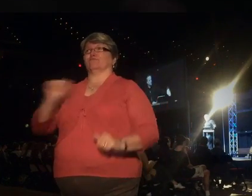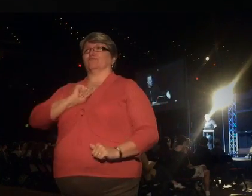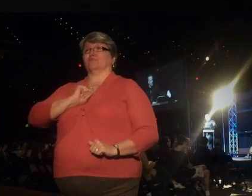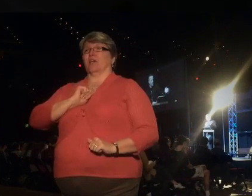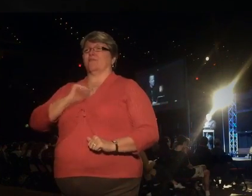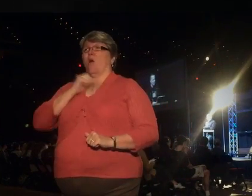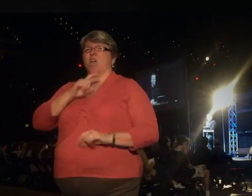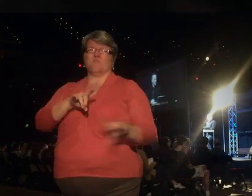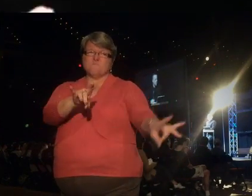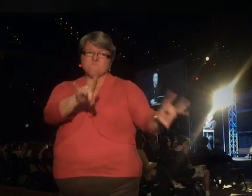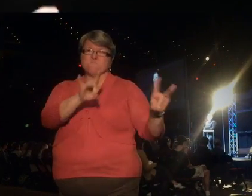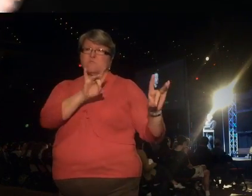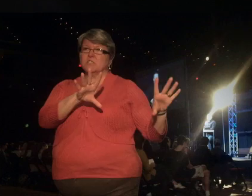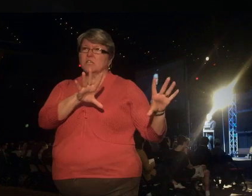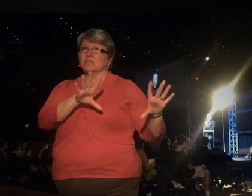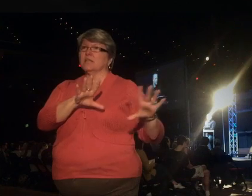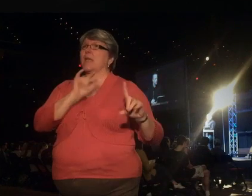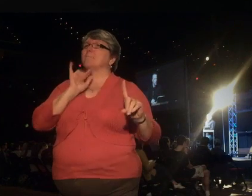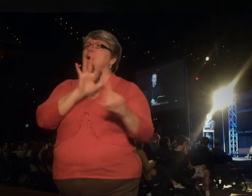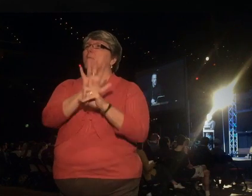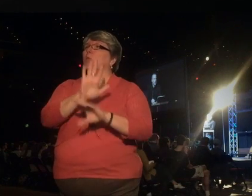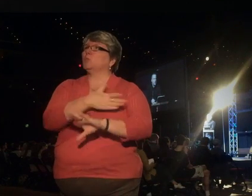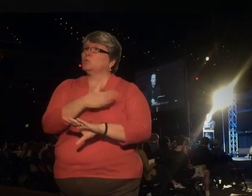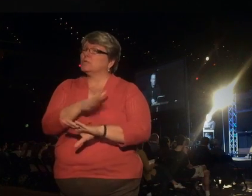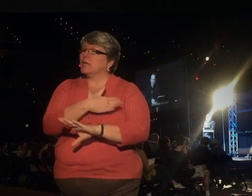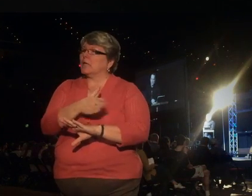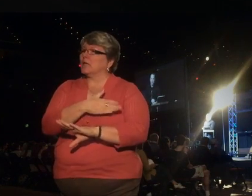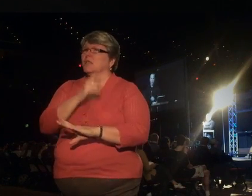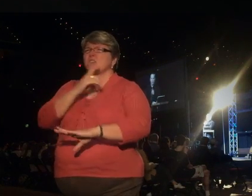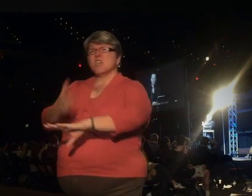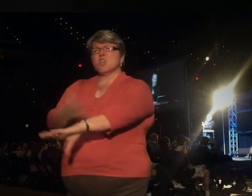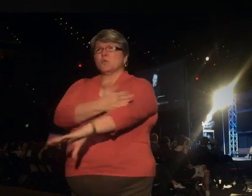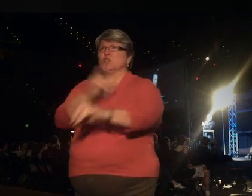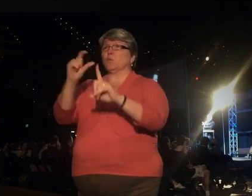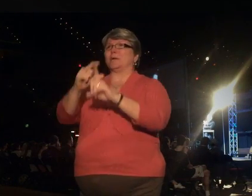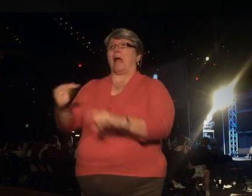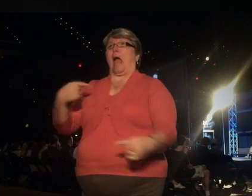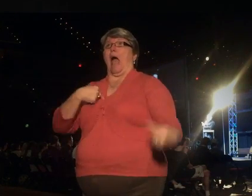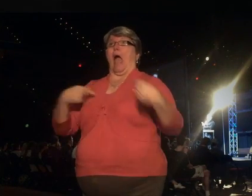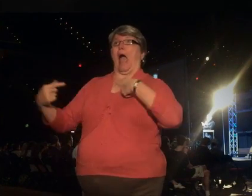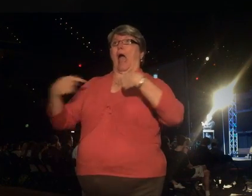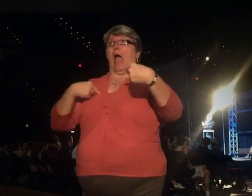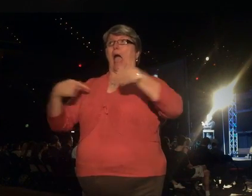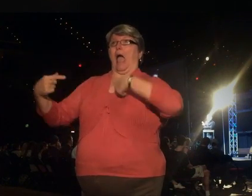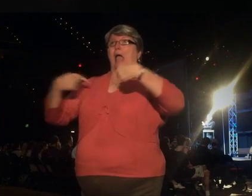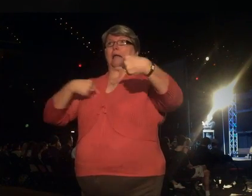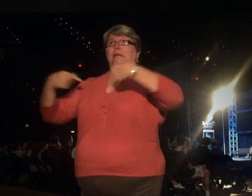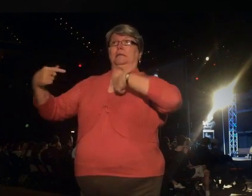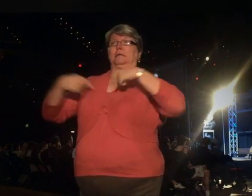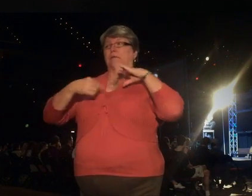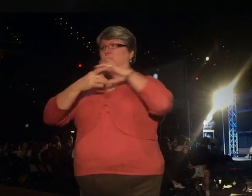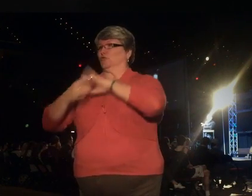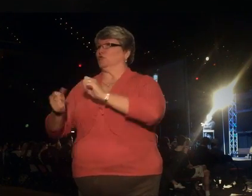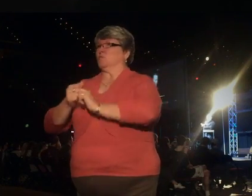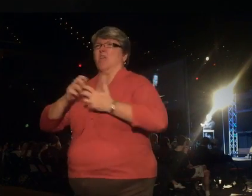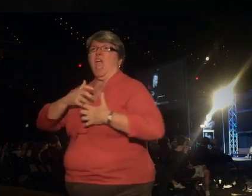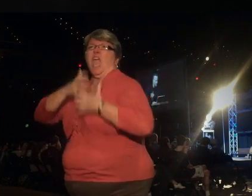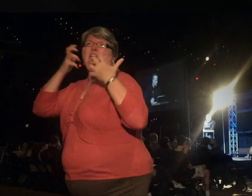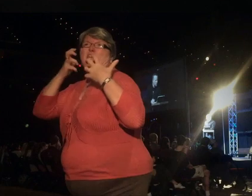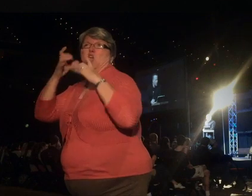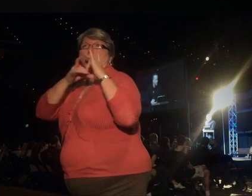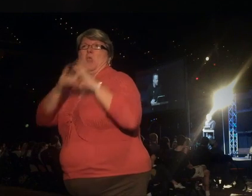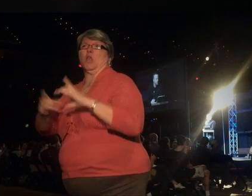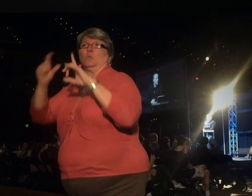narcissism and hostility in popular music. The increase of the words I and me associated